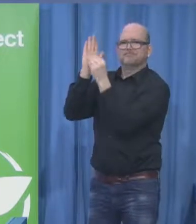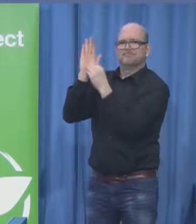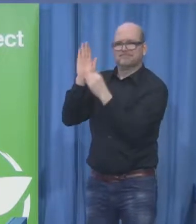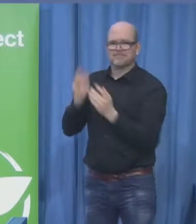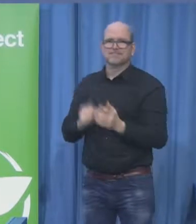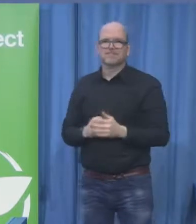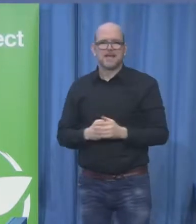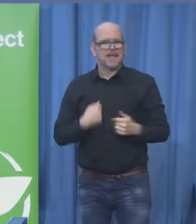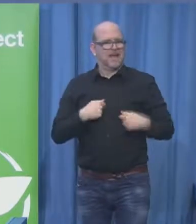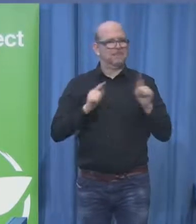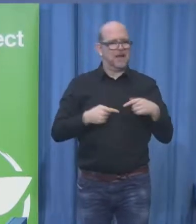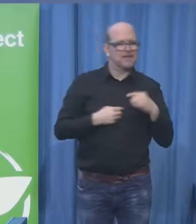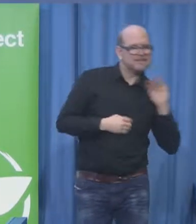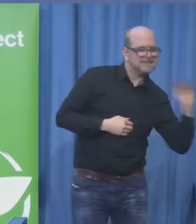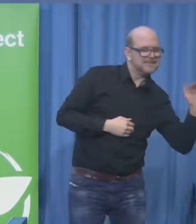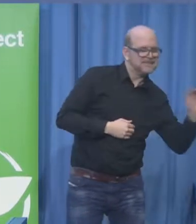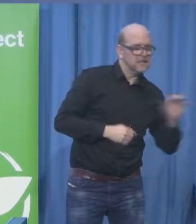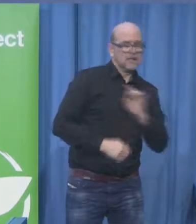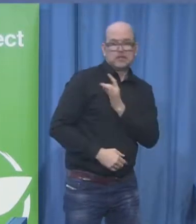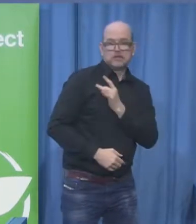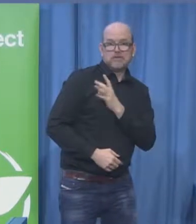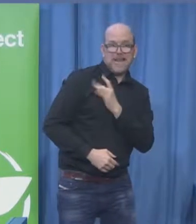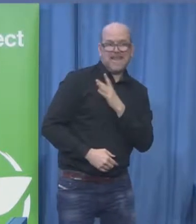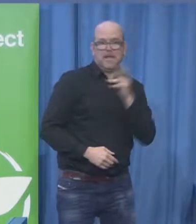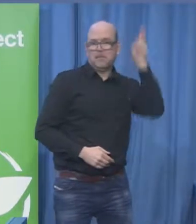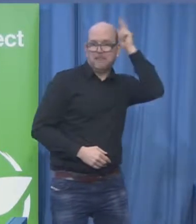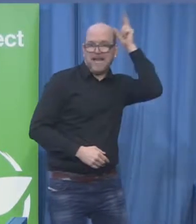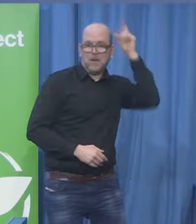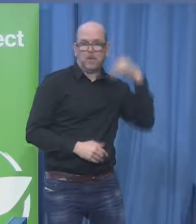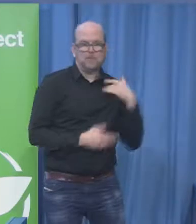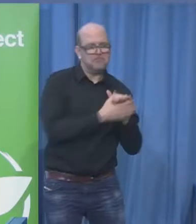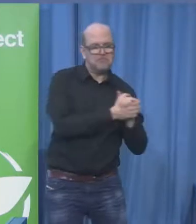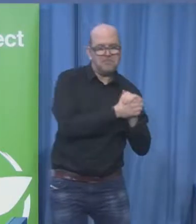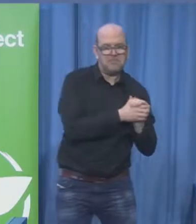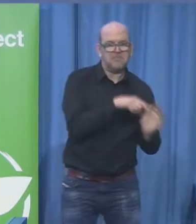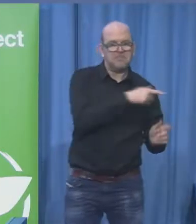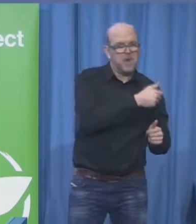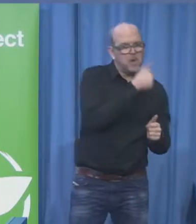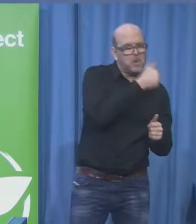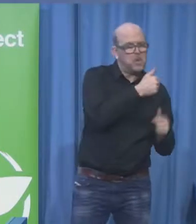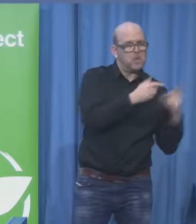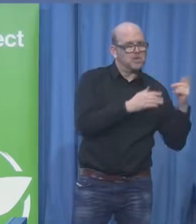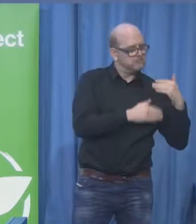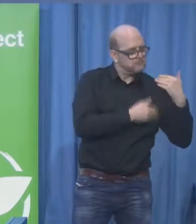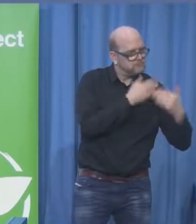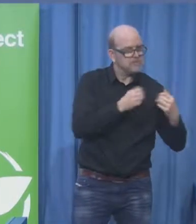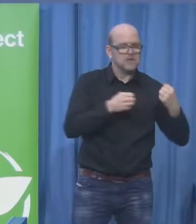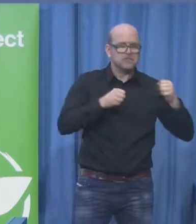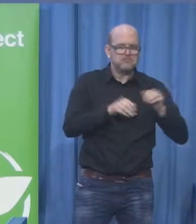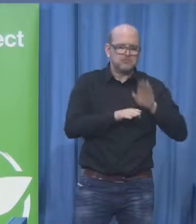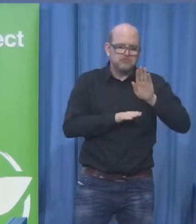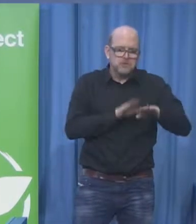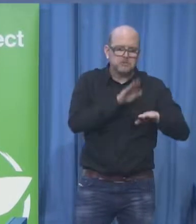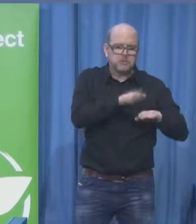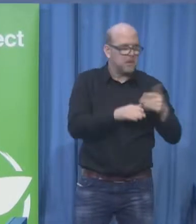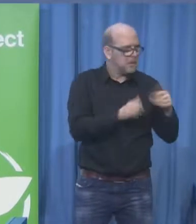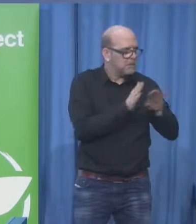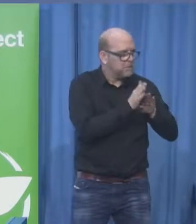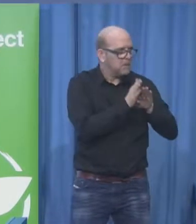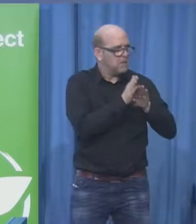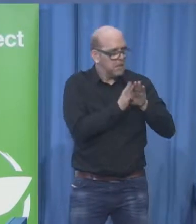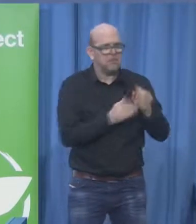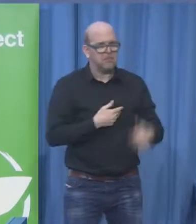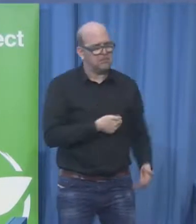Disability brings creativity and innovation to the workplace. We need to see beyond the disability, offer appropriate